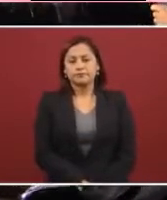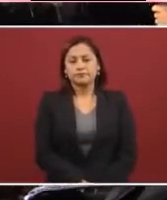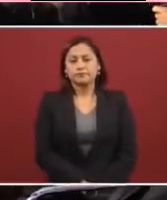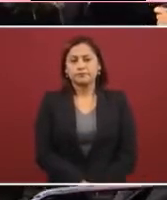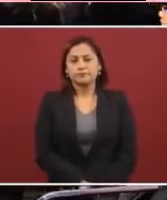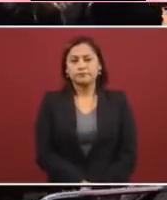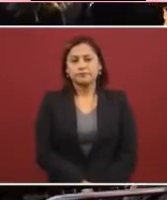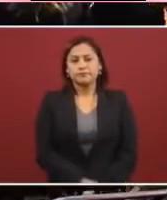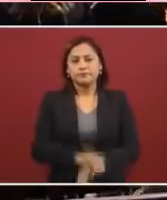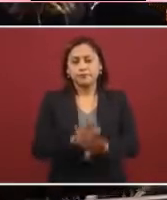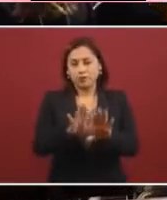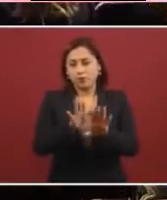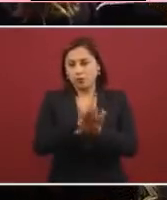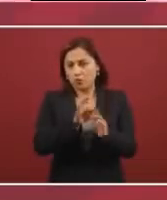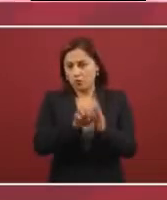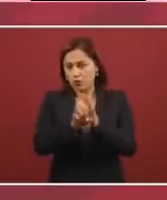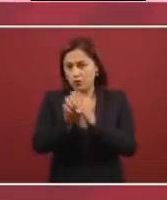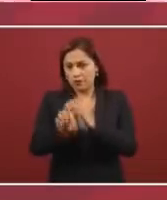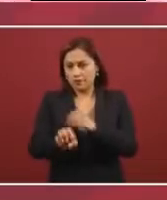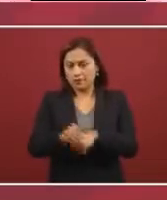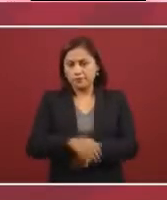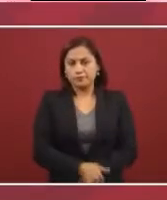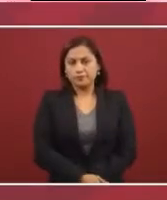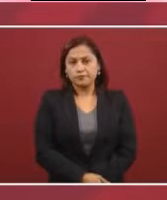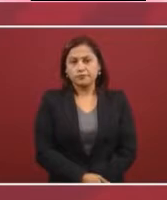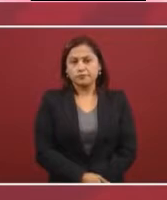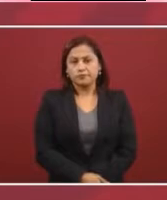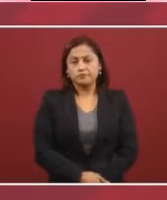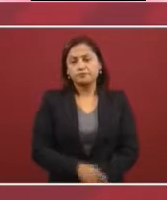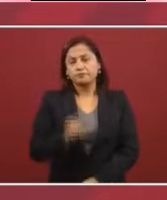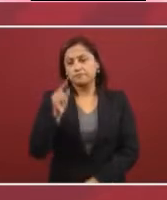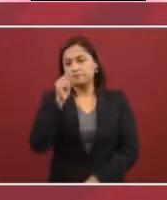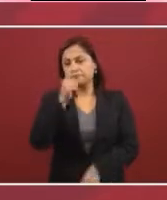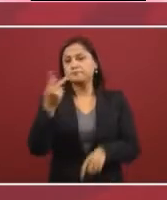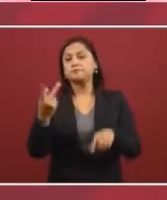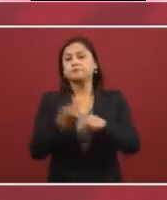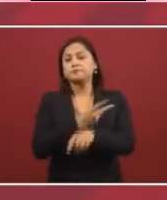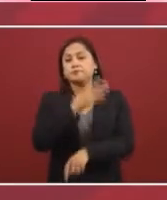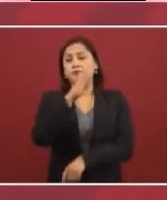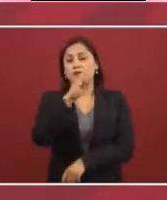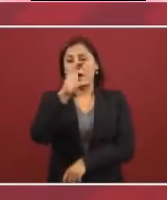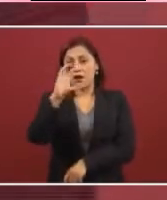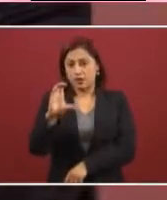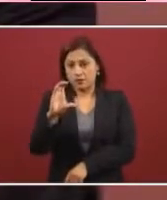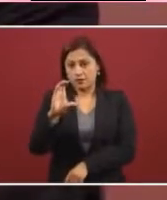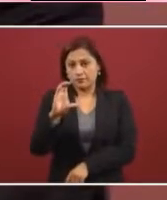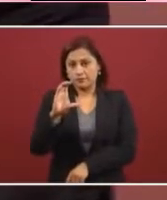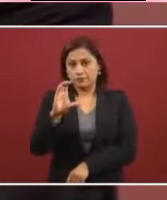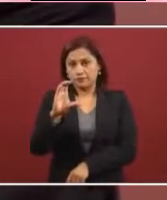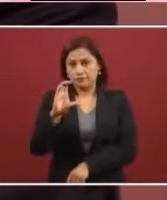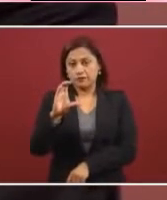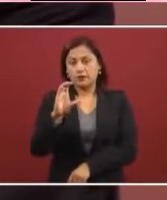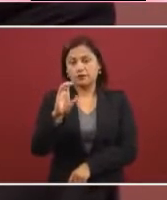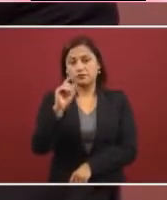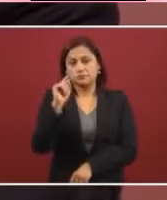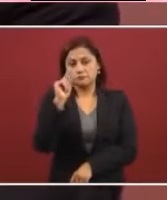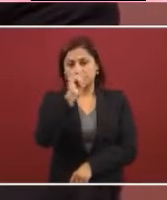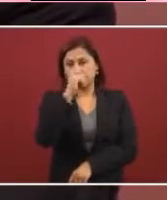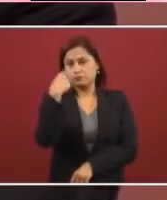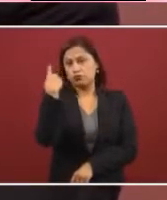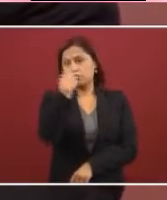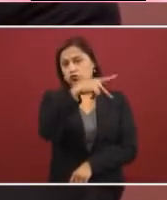En el caso de, so in the case of Baja California, que la autoridad, let the